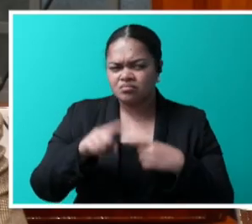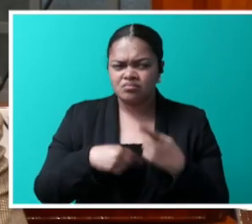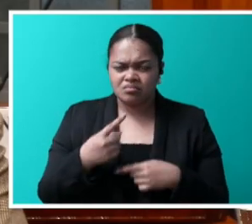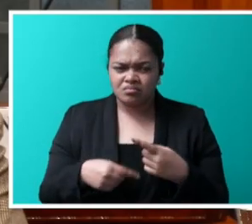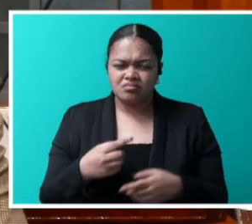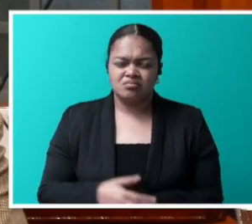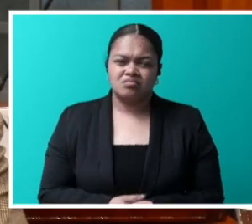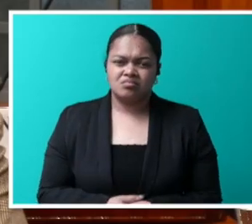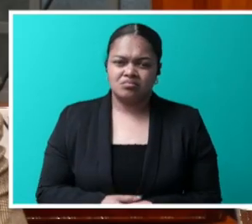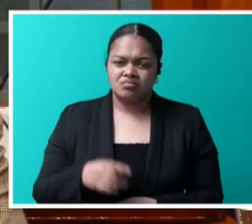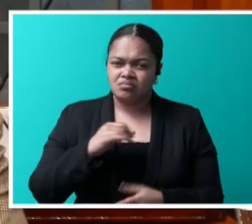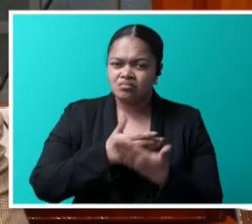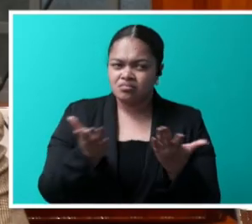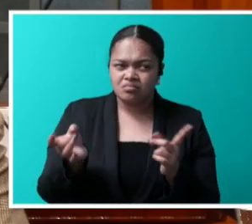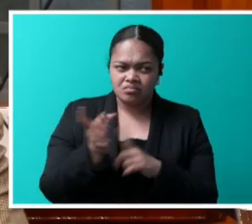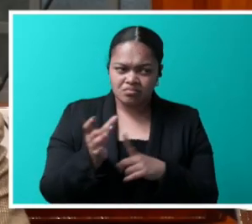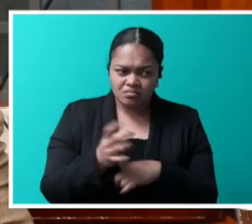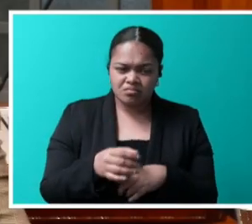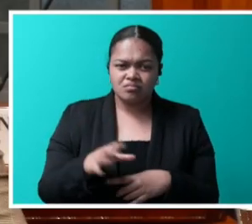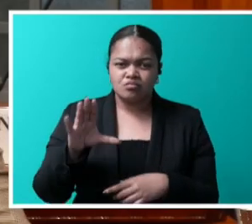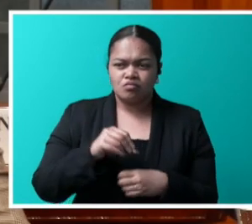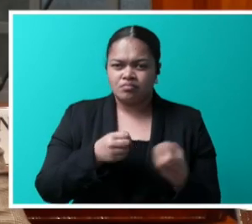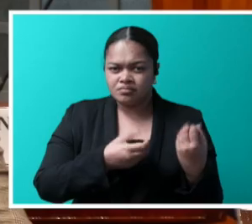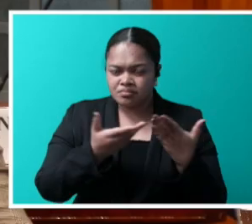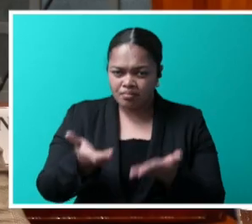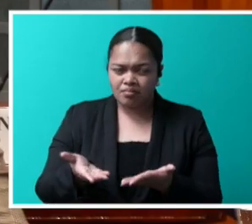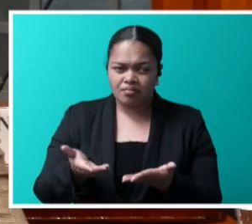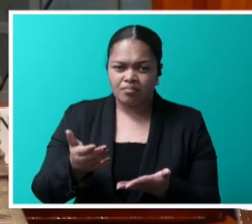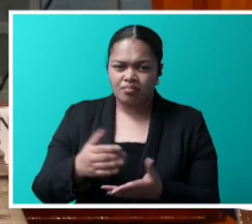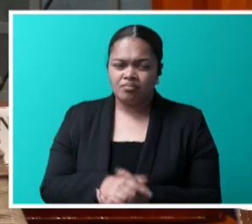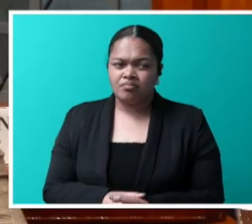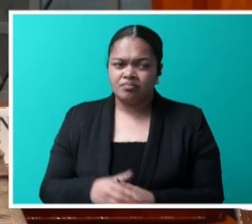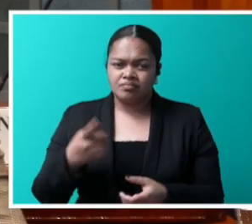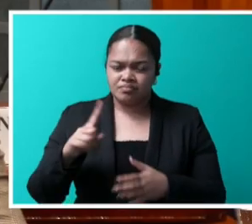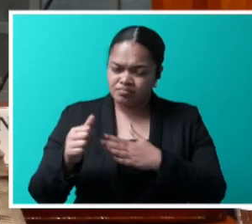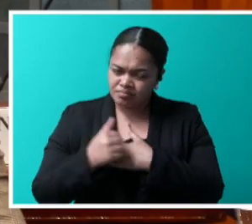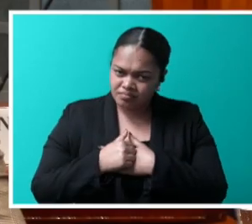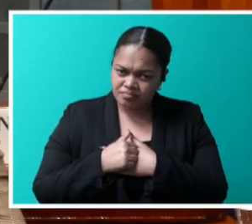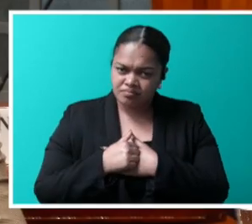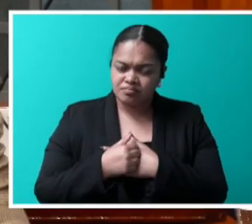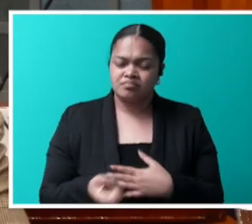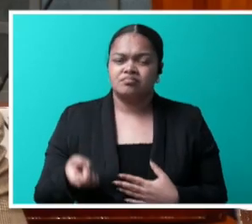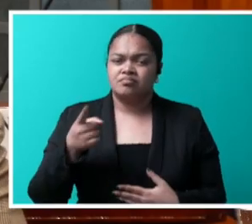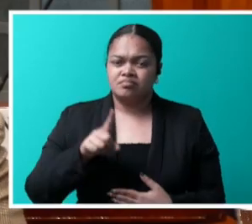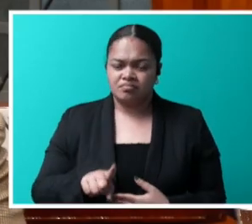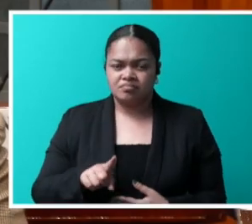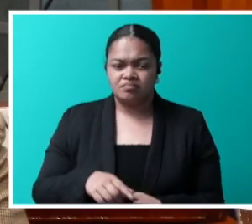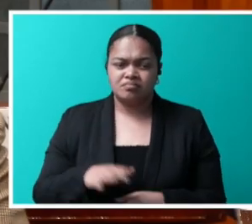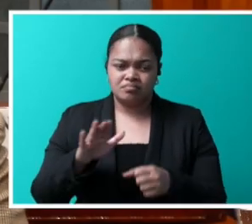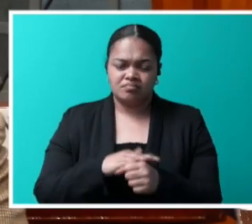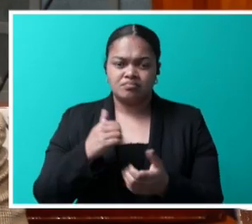are. Certainty of the supply, certainty of its safety, and certainty of